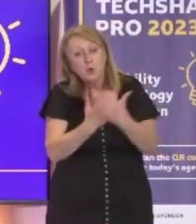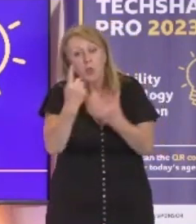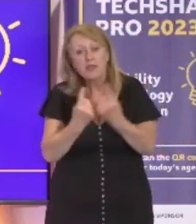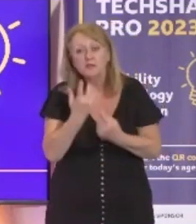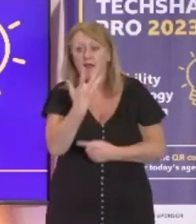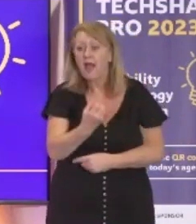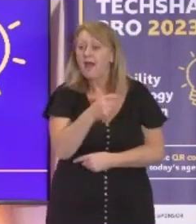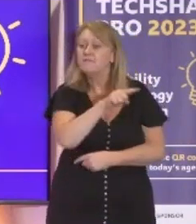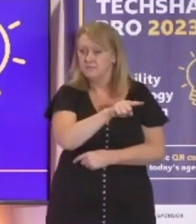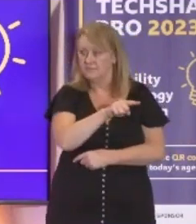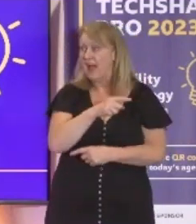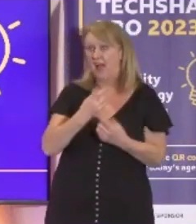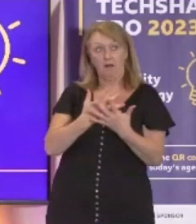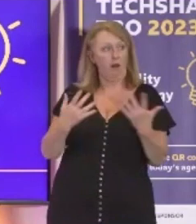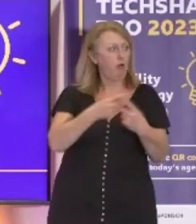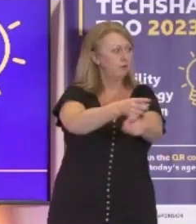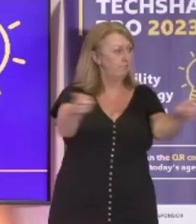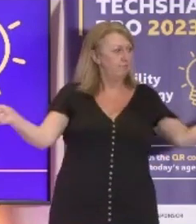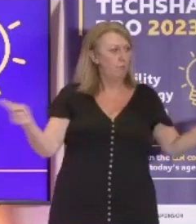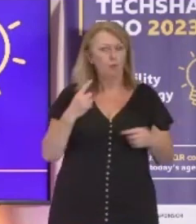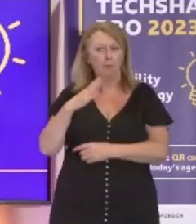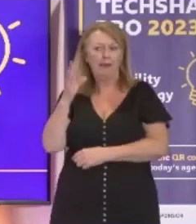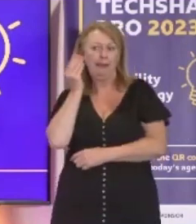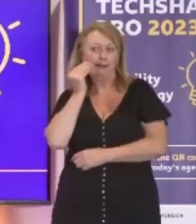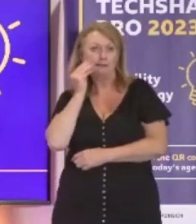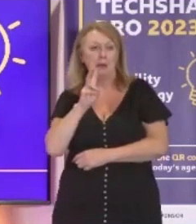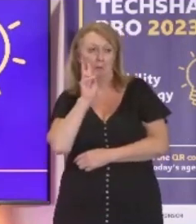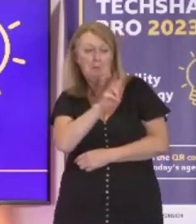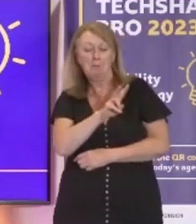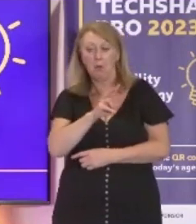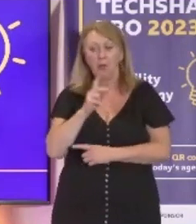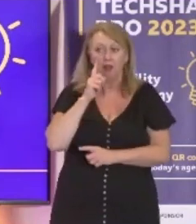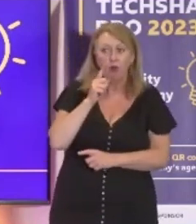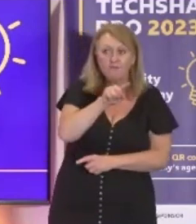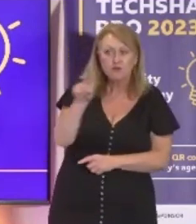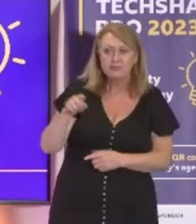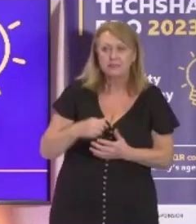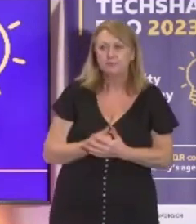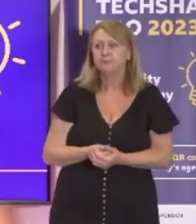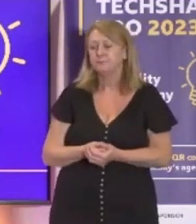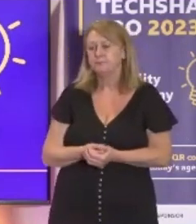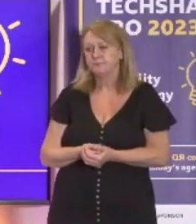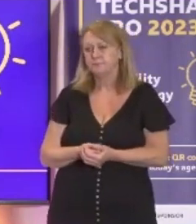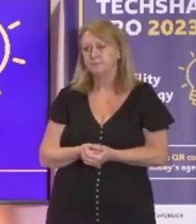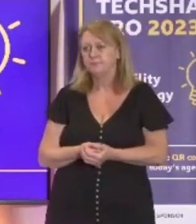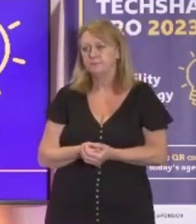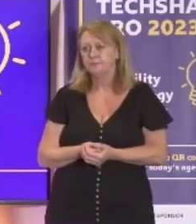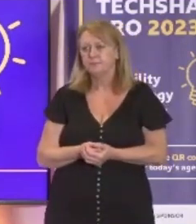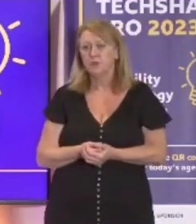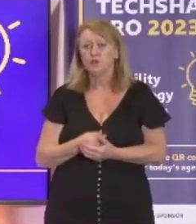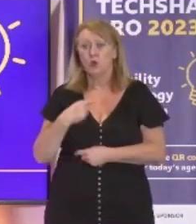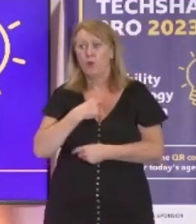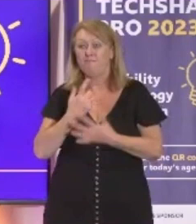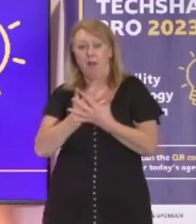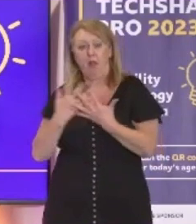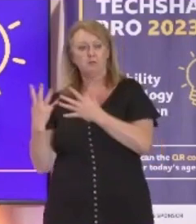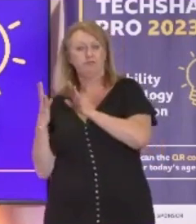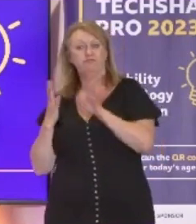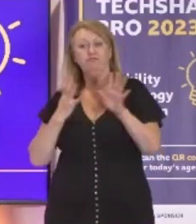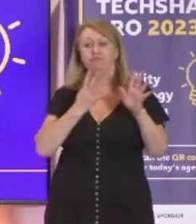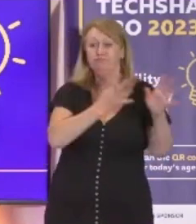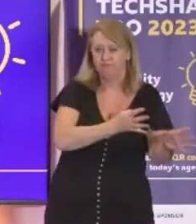I'm guessing a lot of people who are listening in are going to want to do the same. So look out for a full intro on its way to you with some